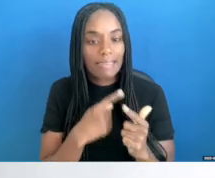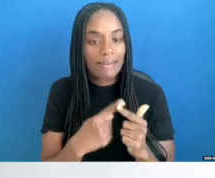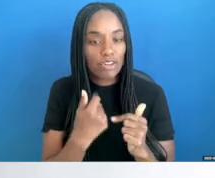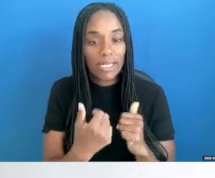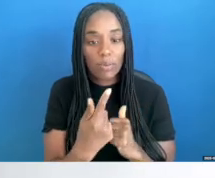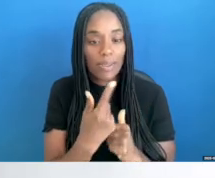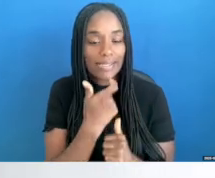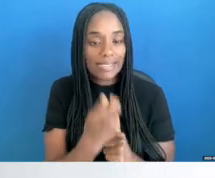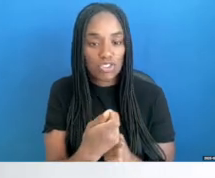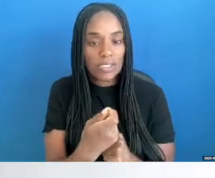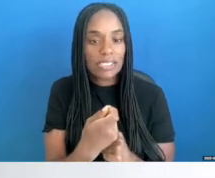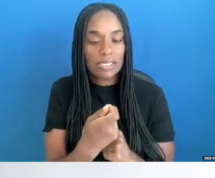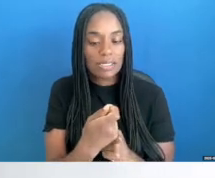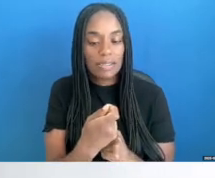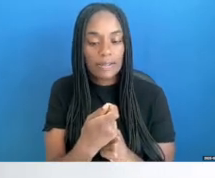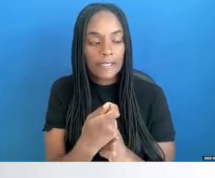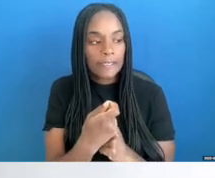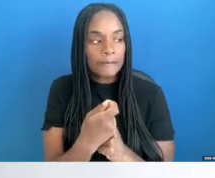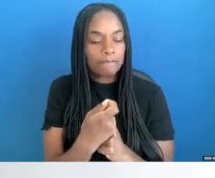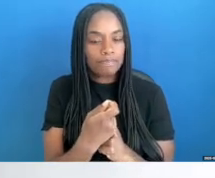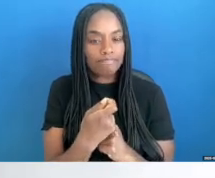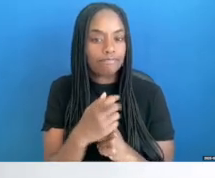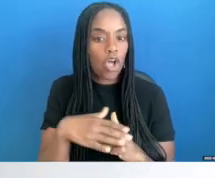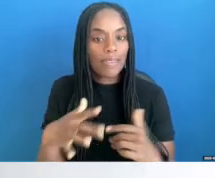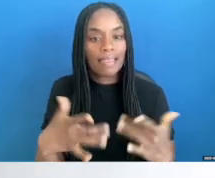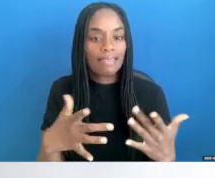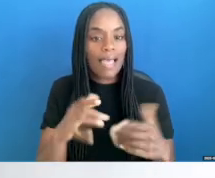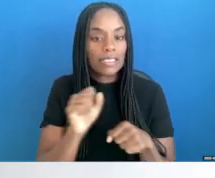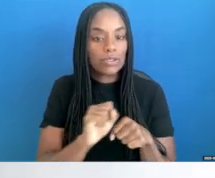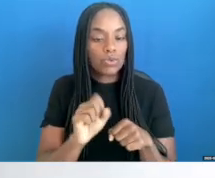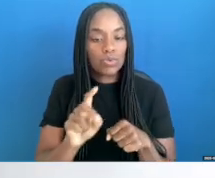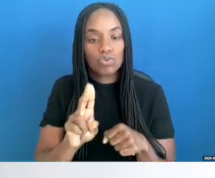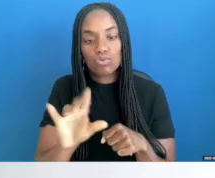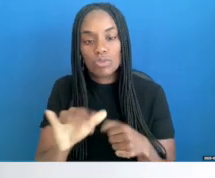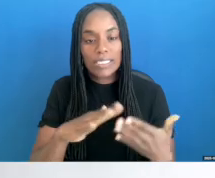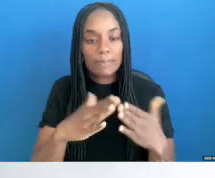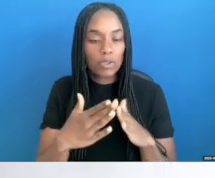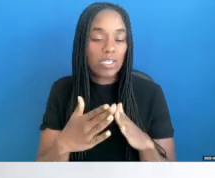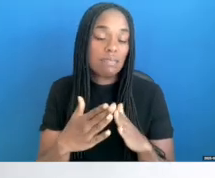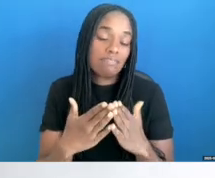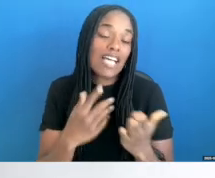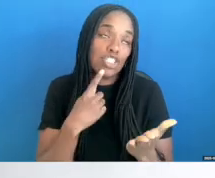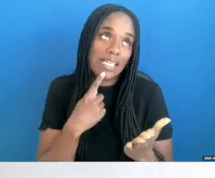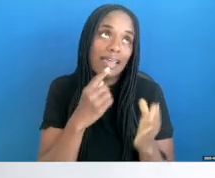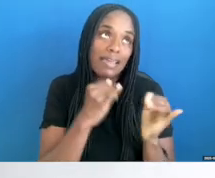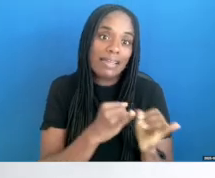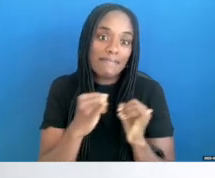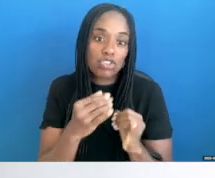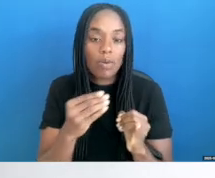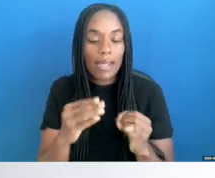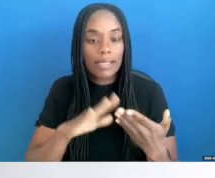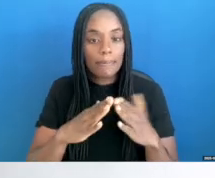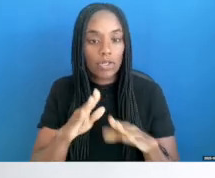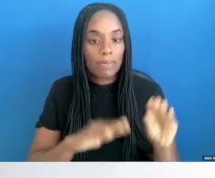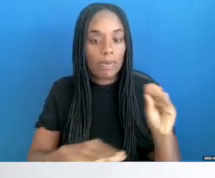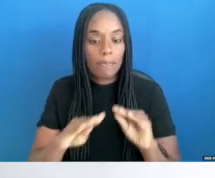that's interested on the kind of light duty community side, or I should say individual and community mobility side, to try to